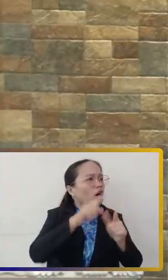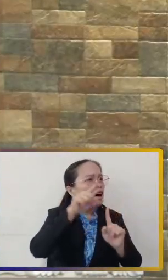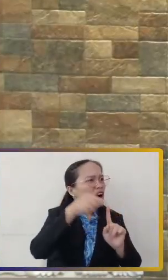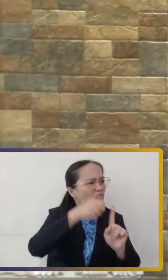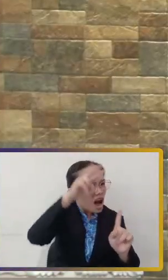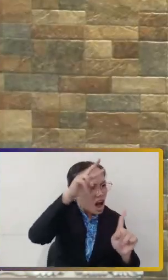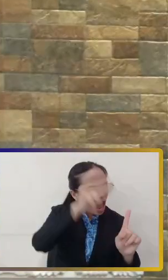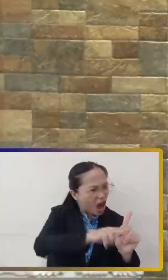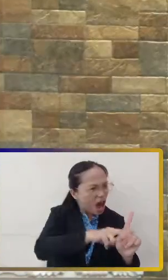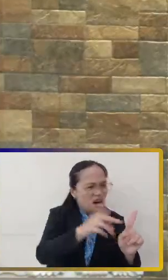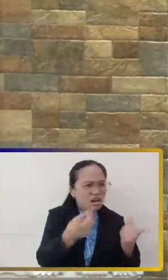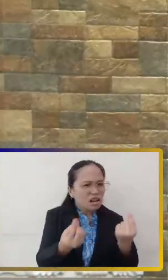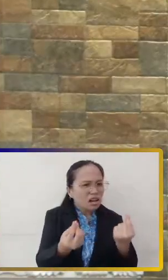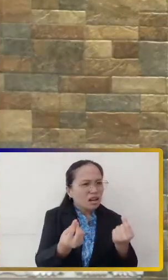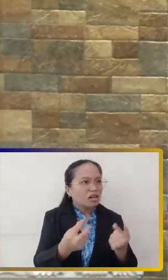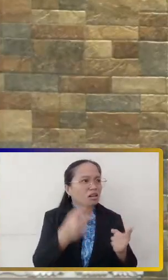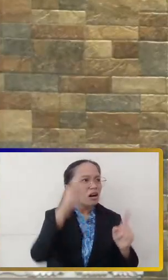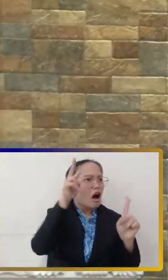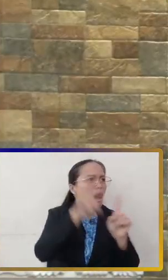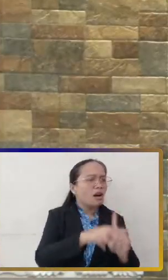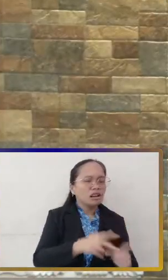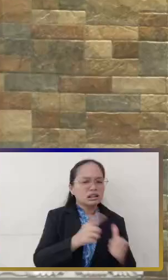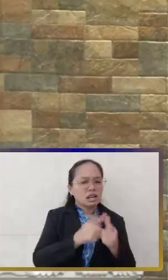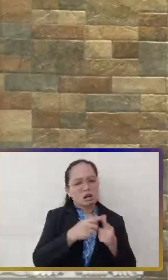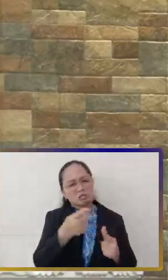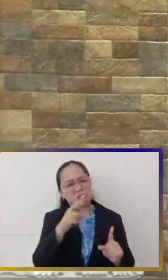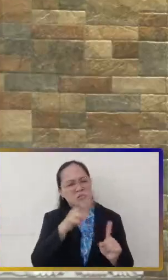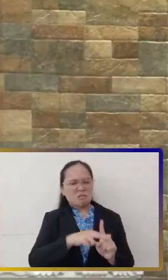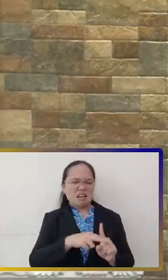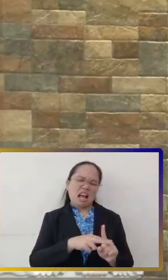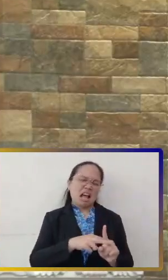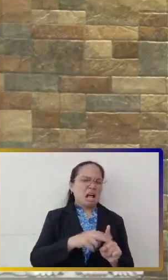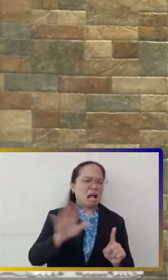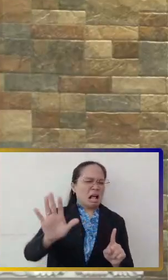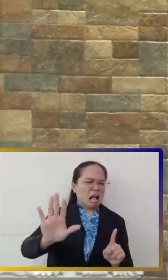pamumuhay, pinipili mo tong Dagon's way of life.